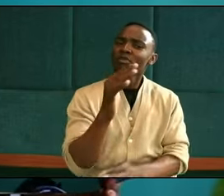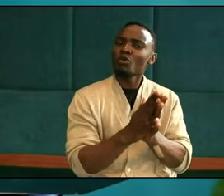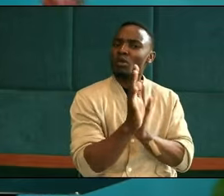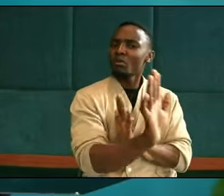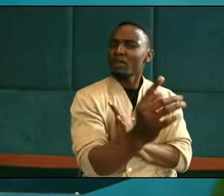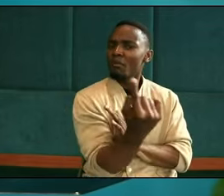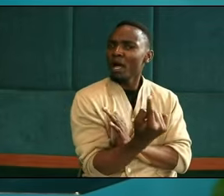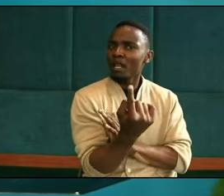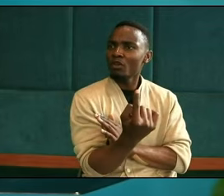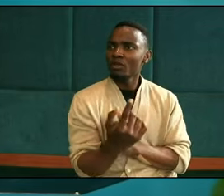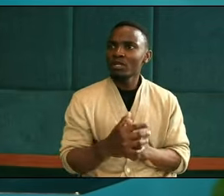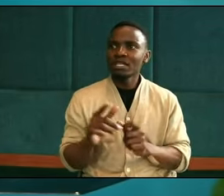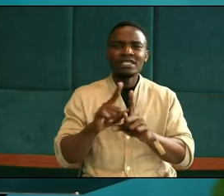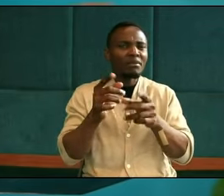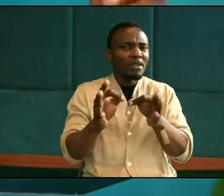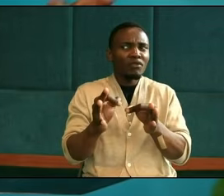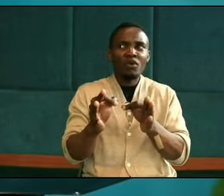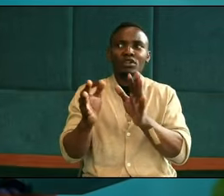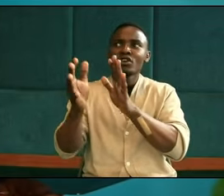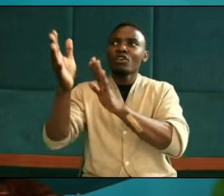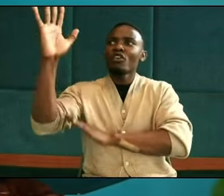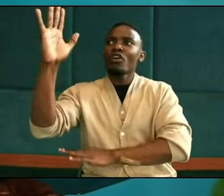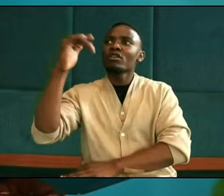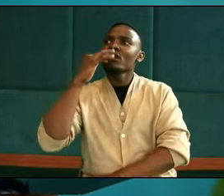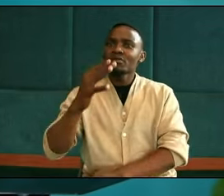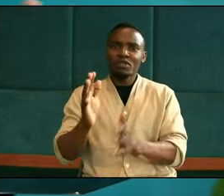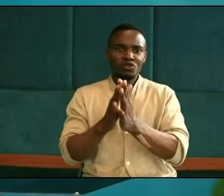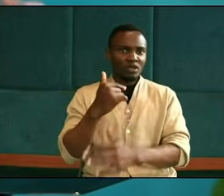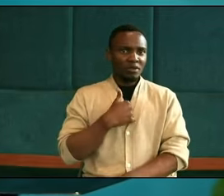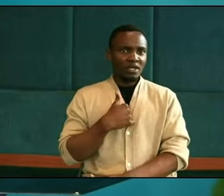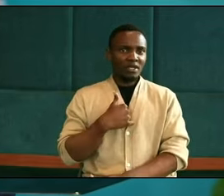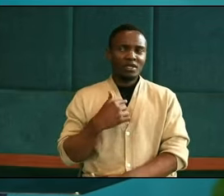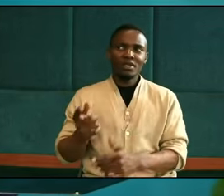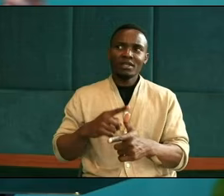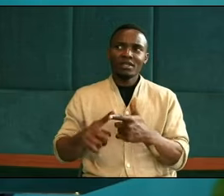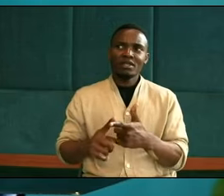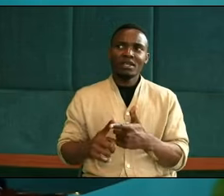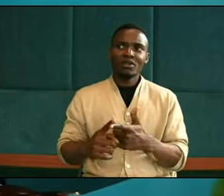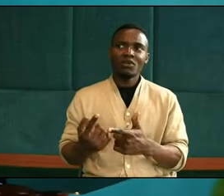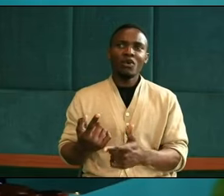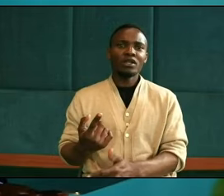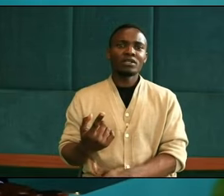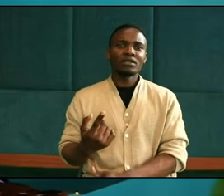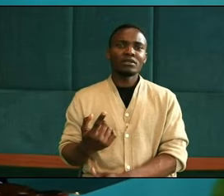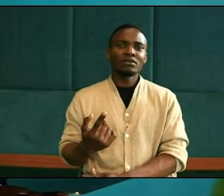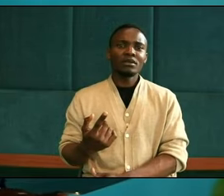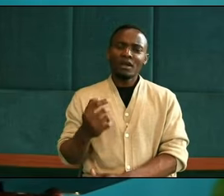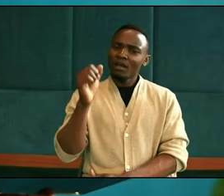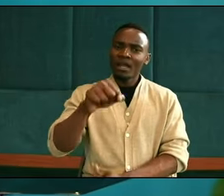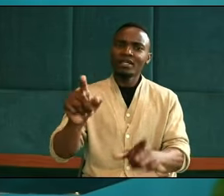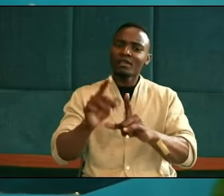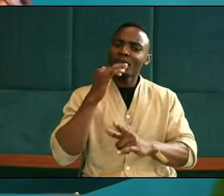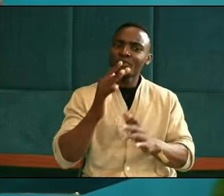exclusively. If God speaks to me, he should be able to speak to you. And so our testimonies from God should be able to corroborate. If